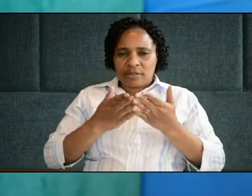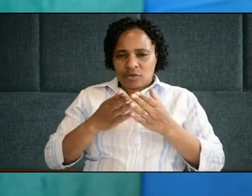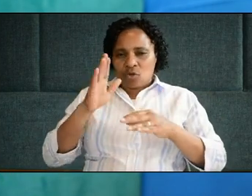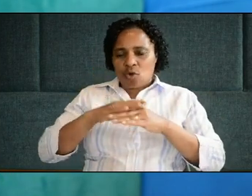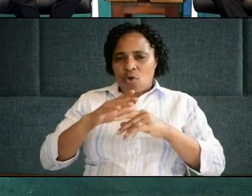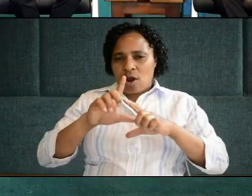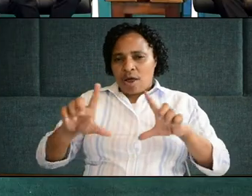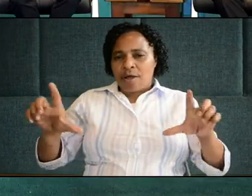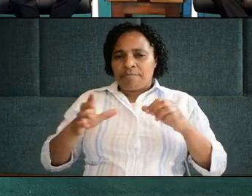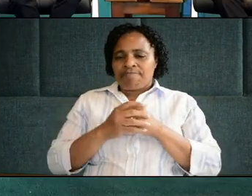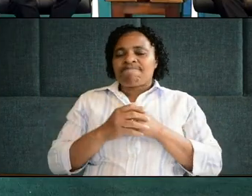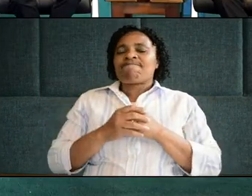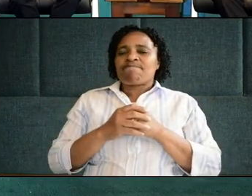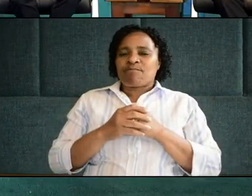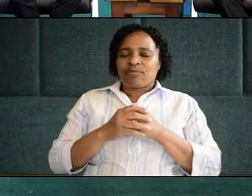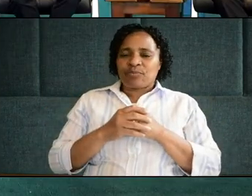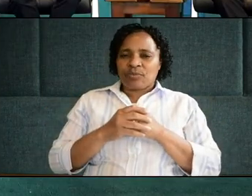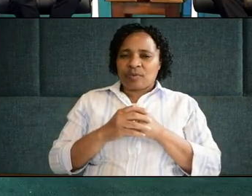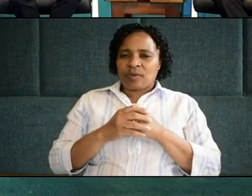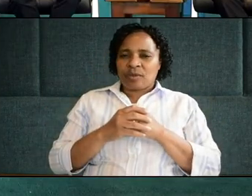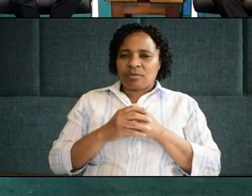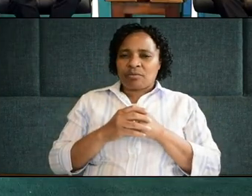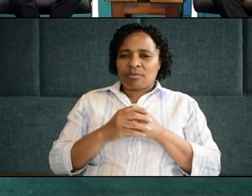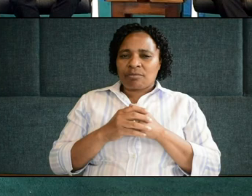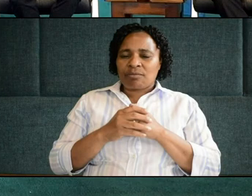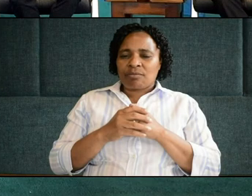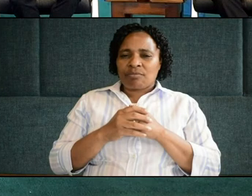online. Yeah.